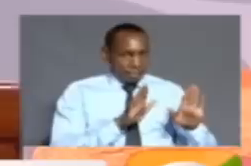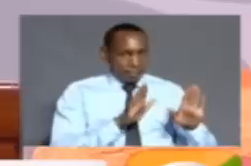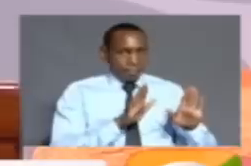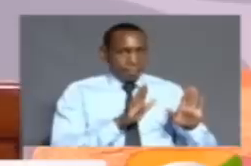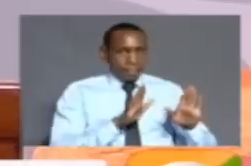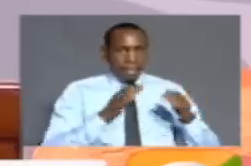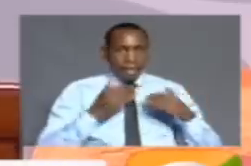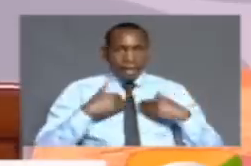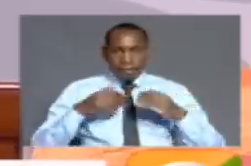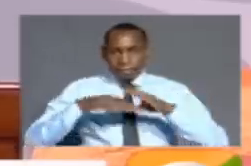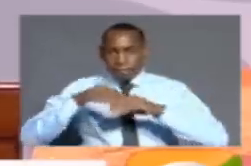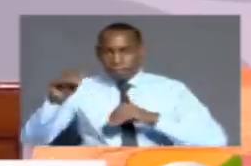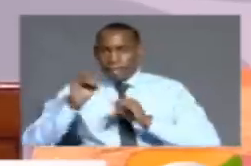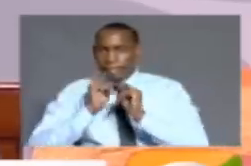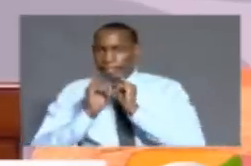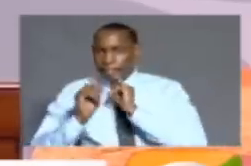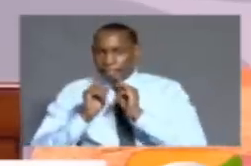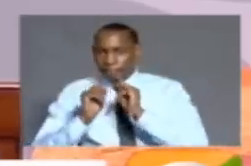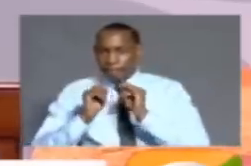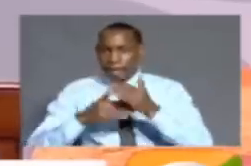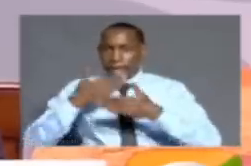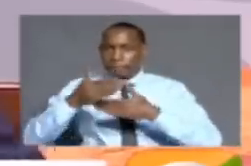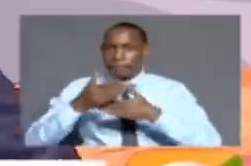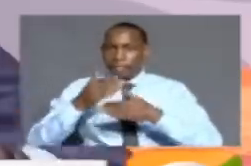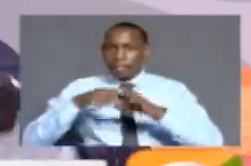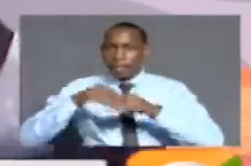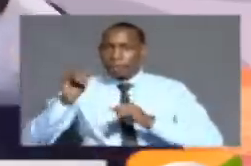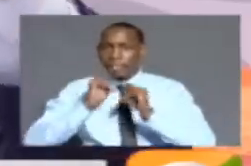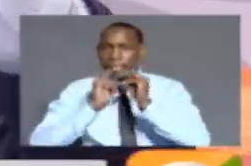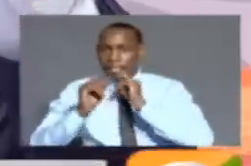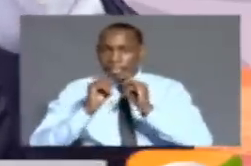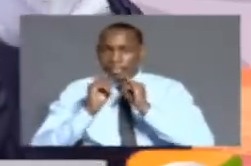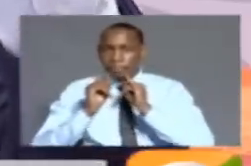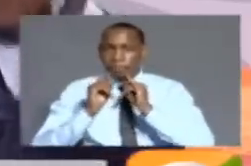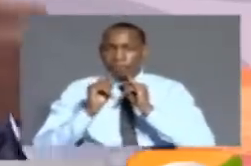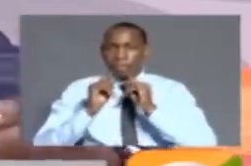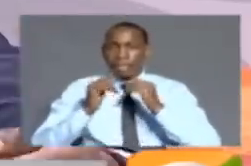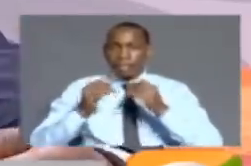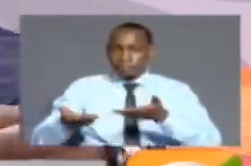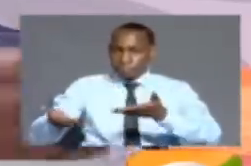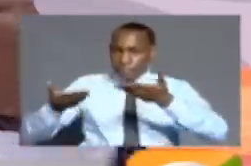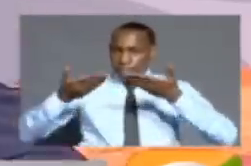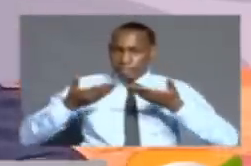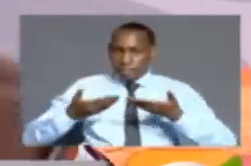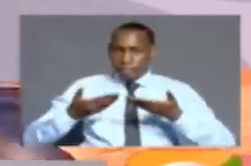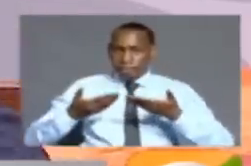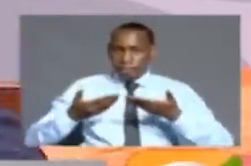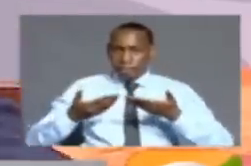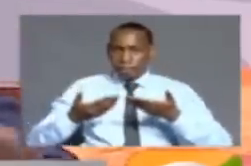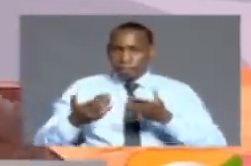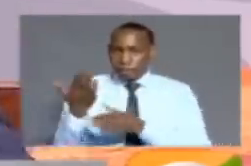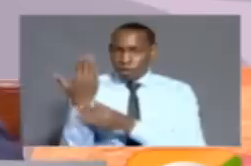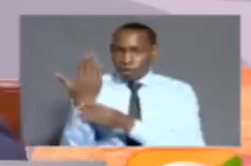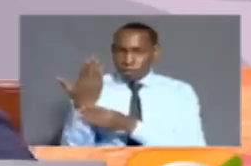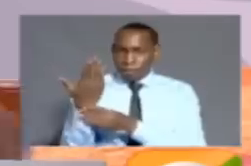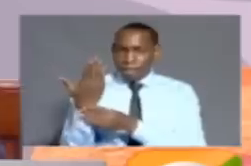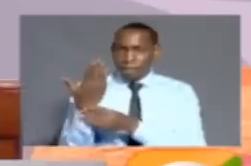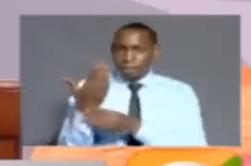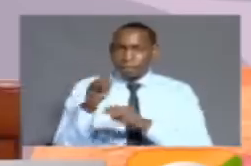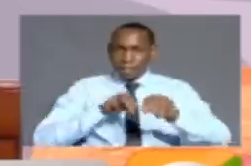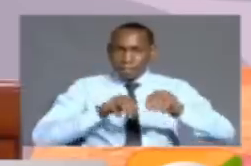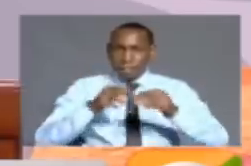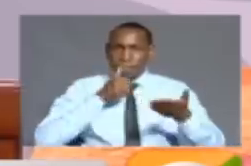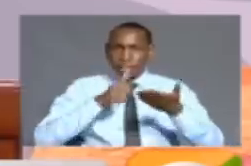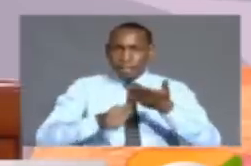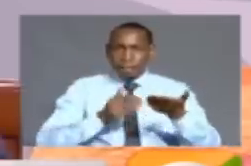they have an exit interview. And then after the exit interview, they're given a draft management letter by the